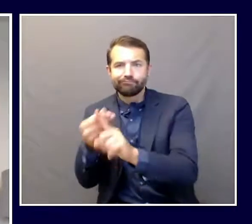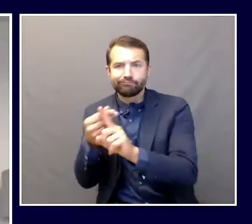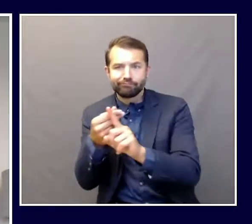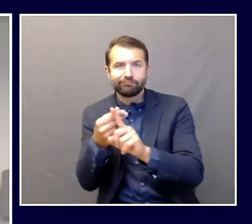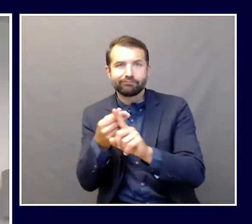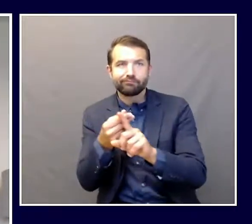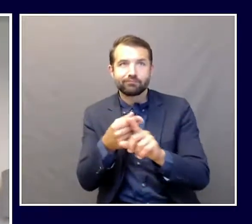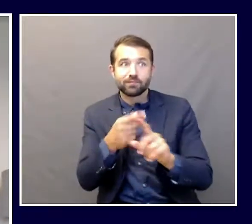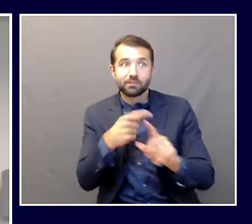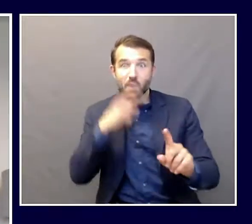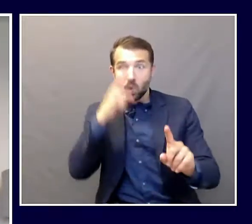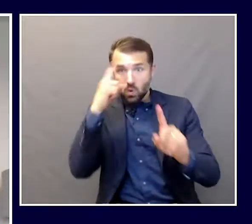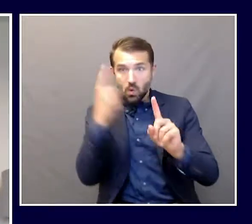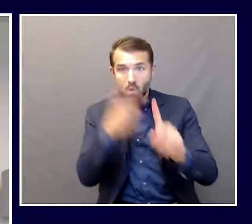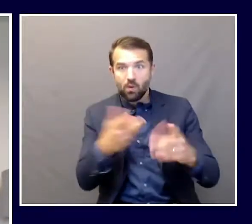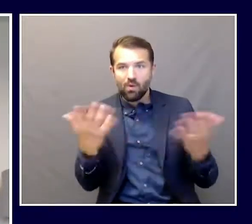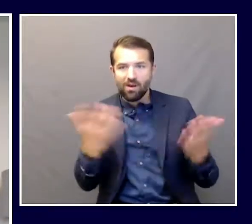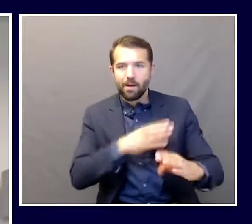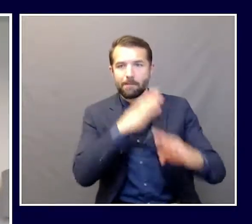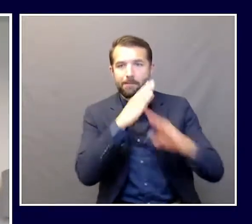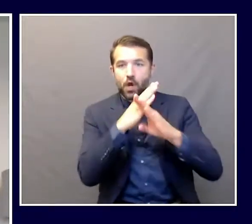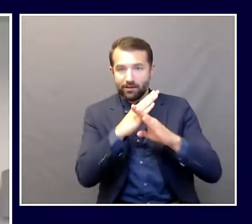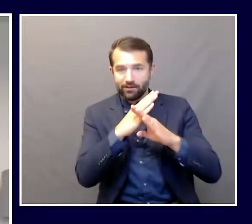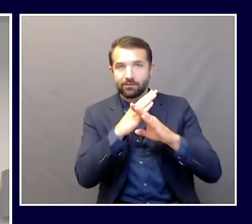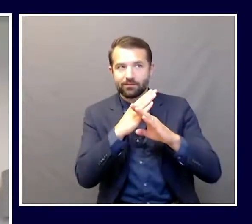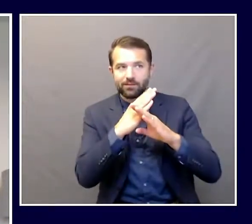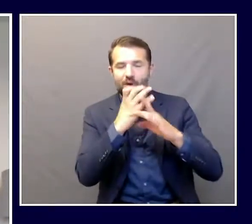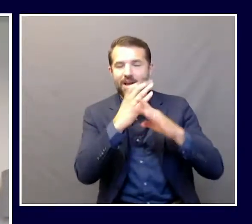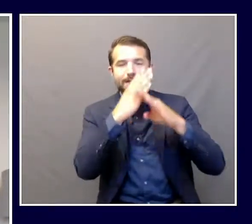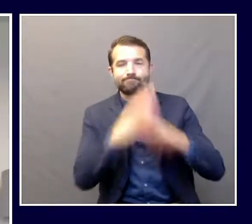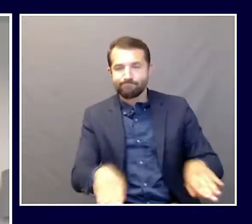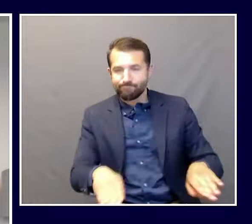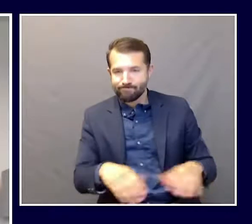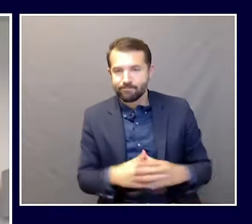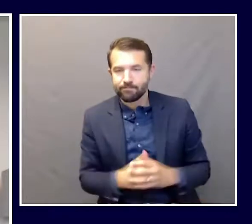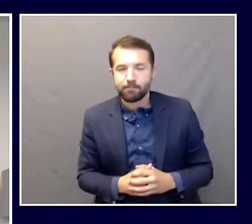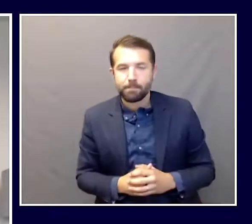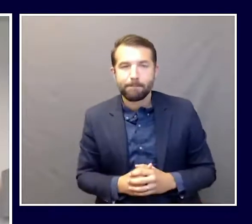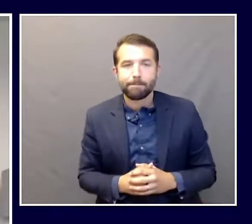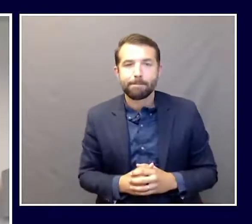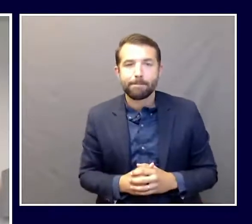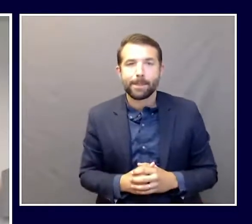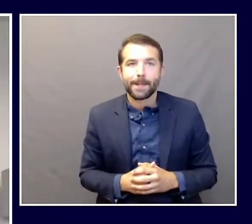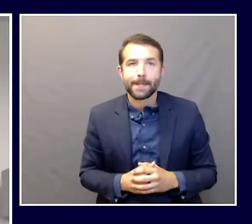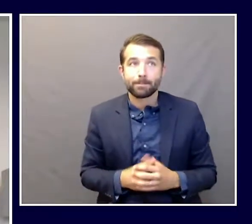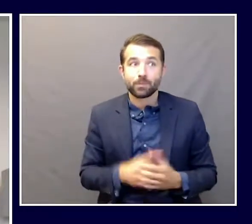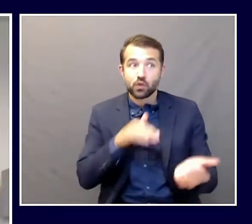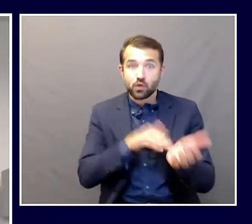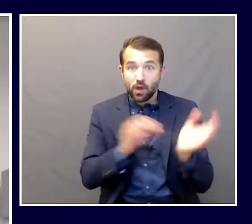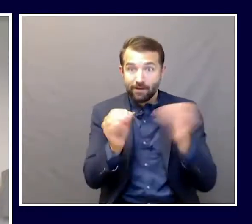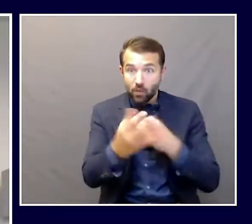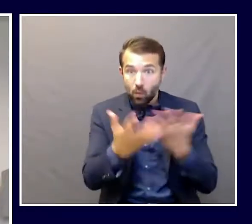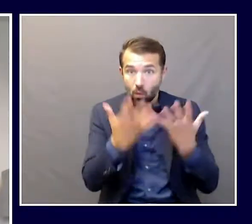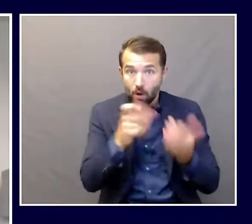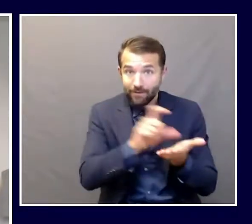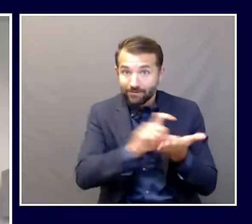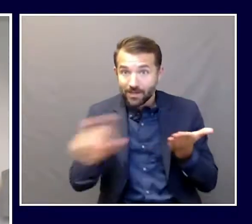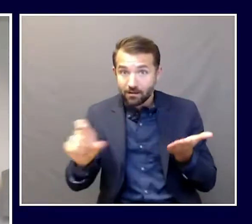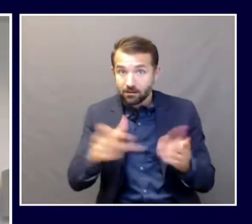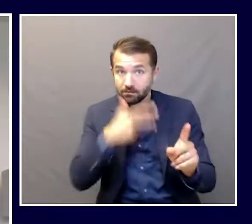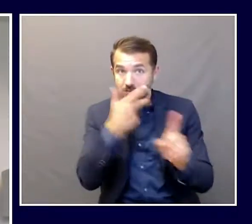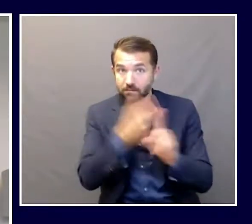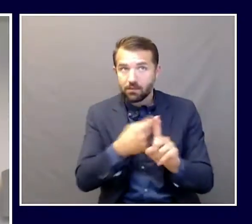to get vaccinated, for doctors' offices that want to order vaccine, so on and so forth. Great. Thank you, Dr. Shah. Yep, thanks,